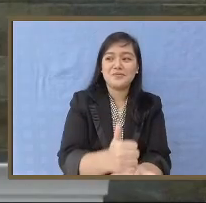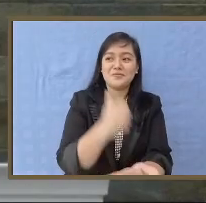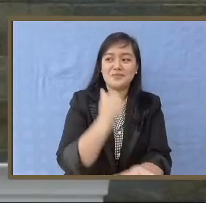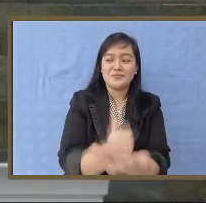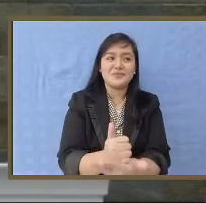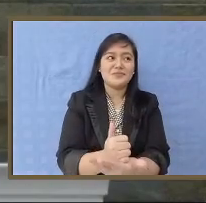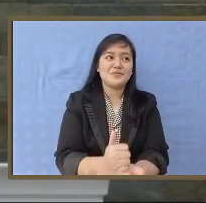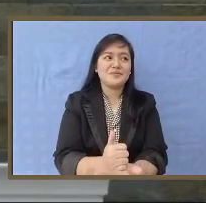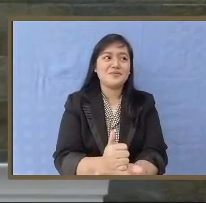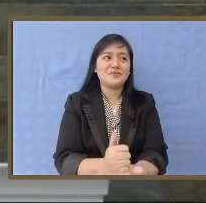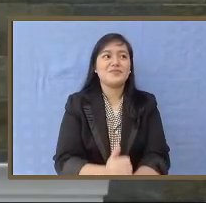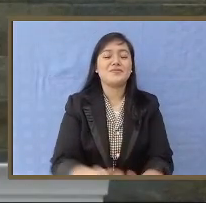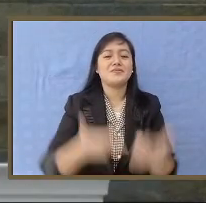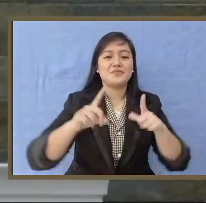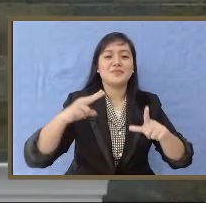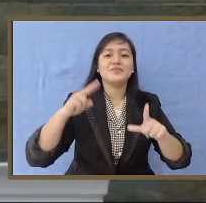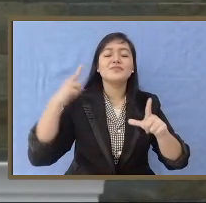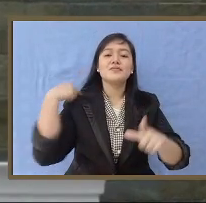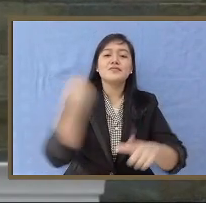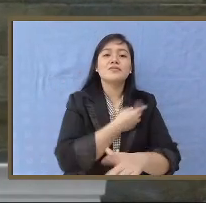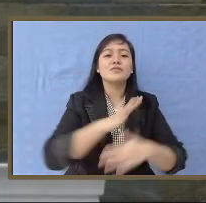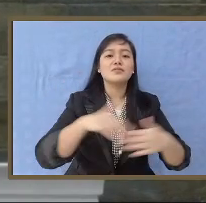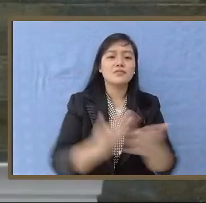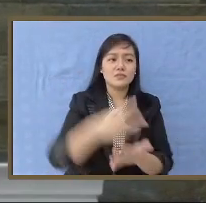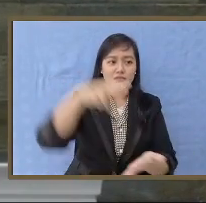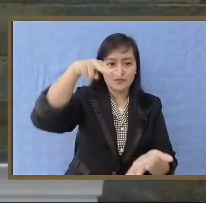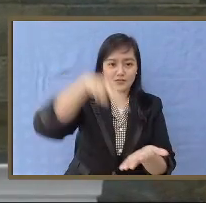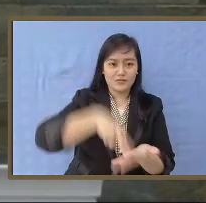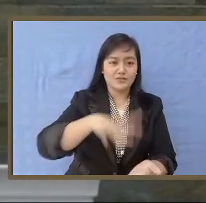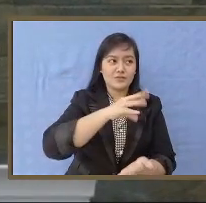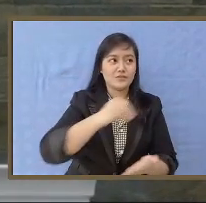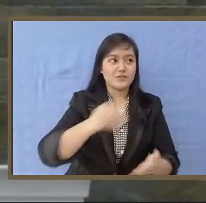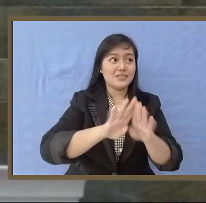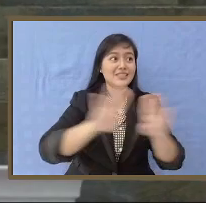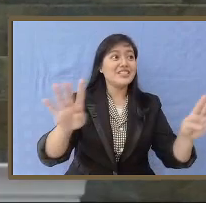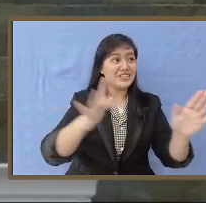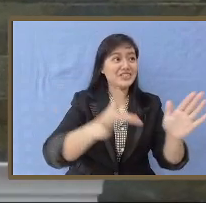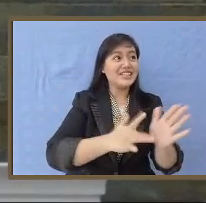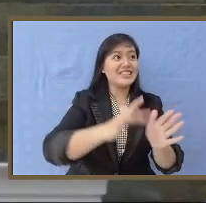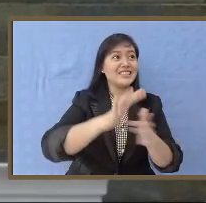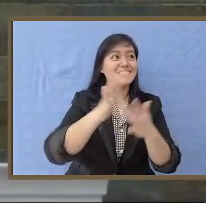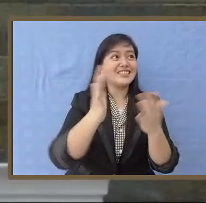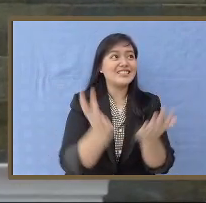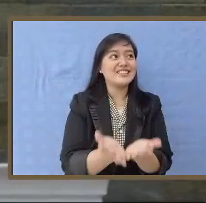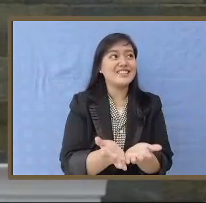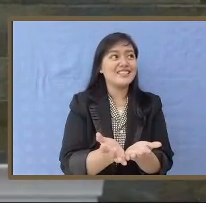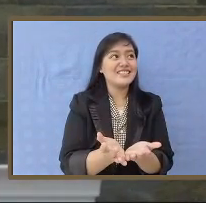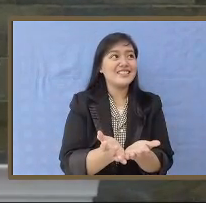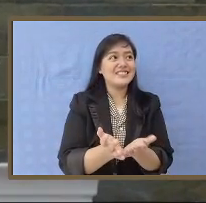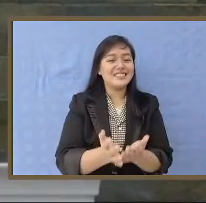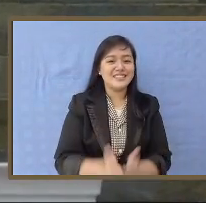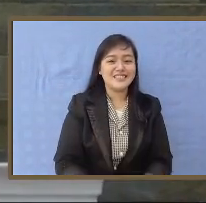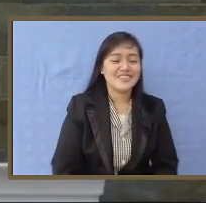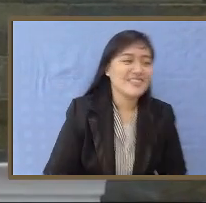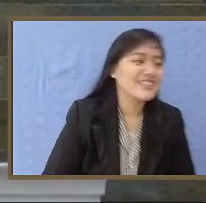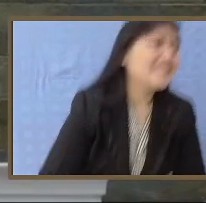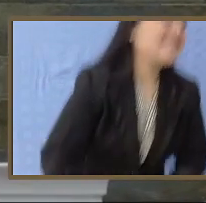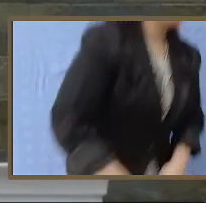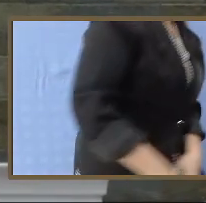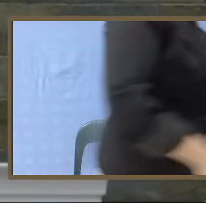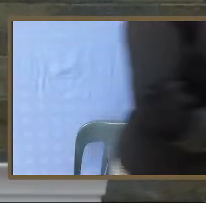Amen. All right, let us all stand, please, and turn our Bibles in the book of Psalm, the book of